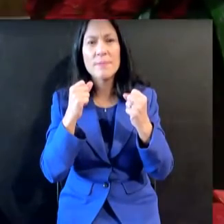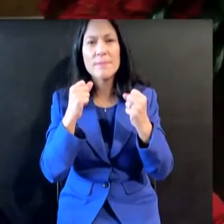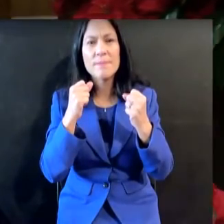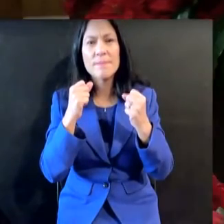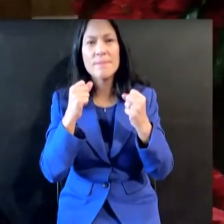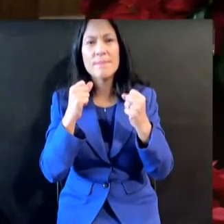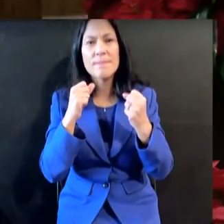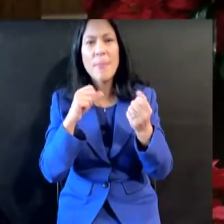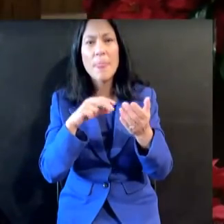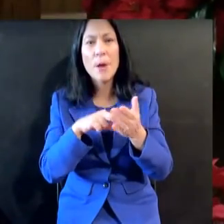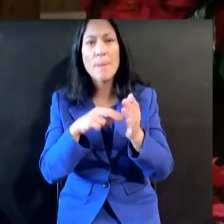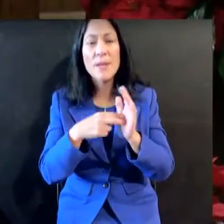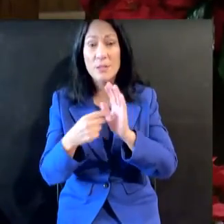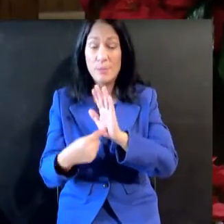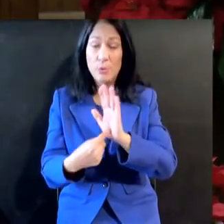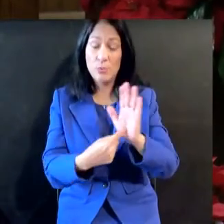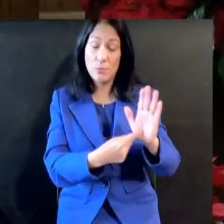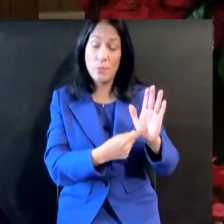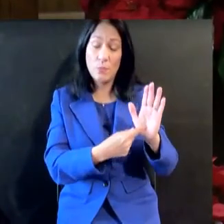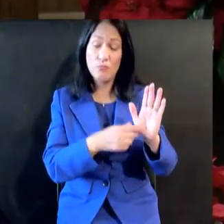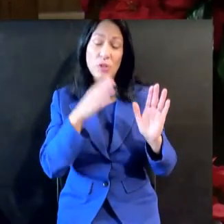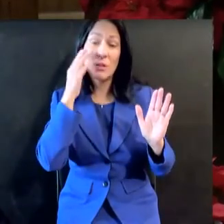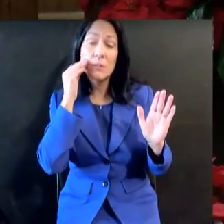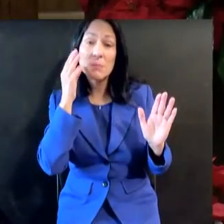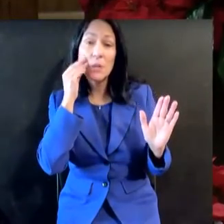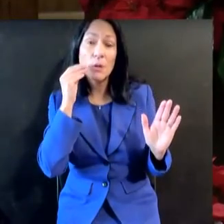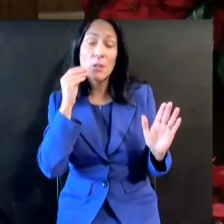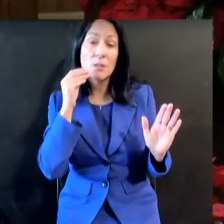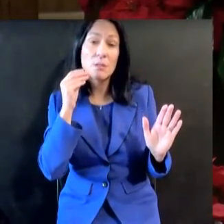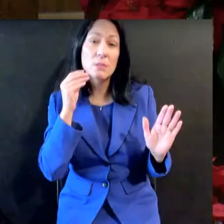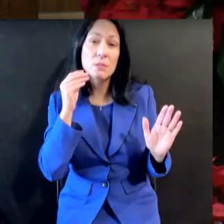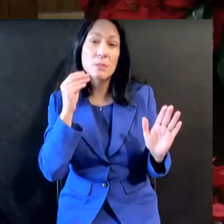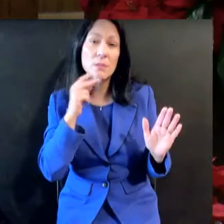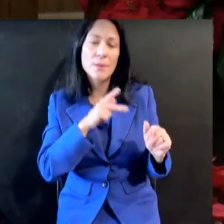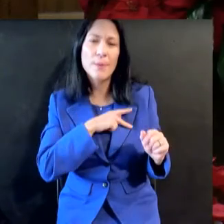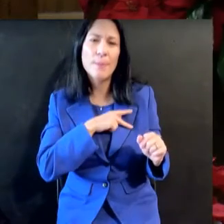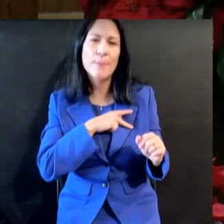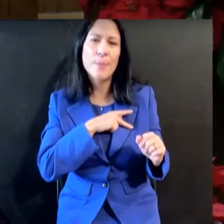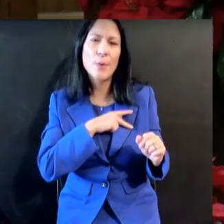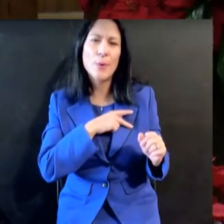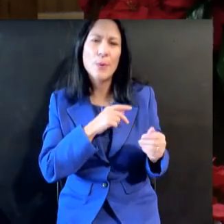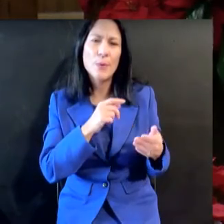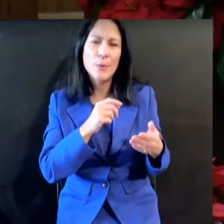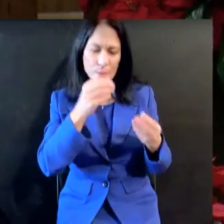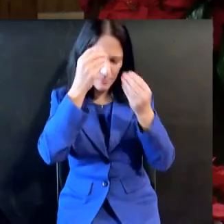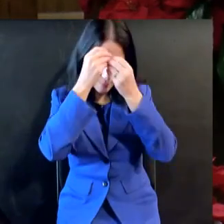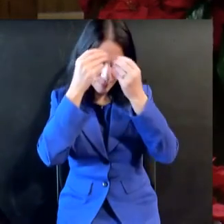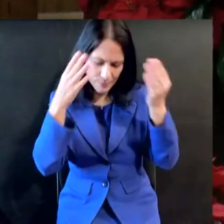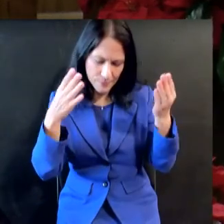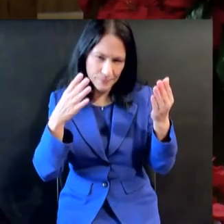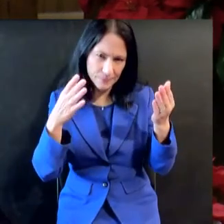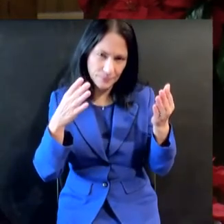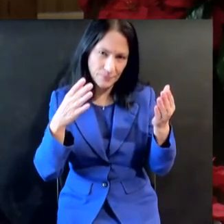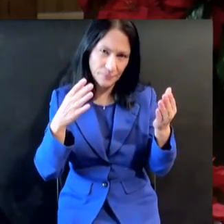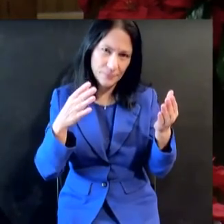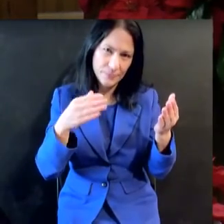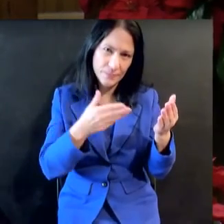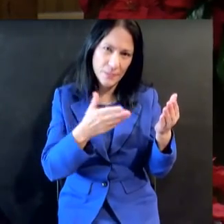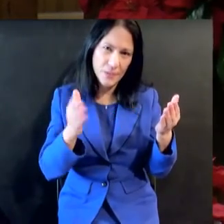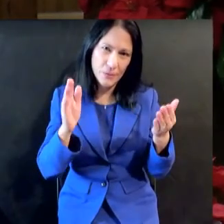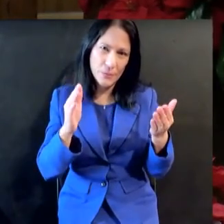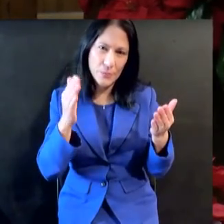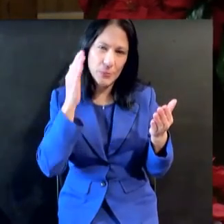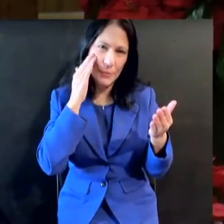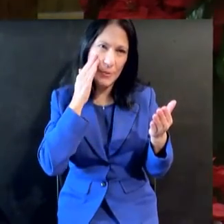meant to come, meant to be experienced. Paul put it this way, 2 Corinthians 8:9, for you know the generous act of our Lord